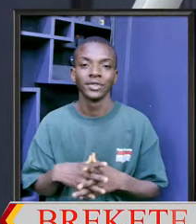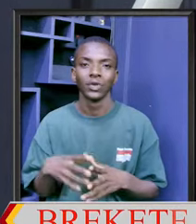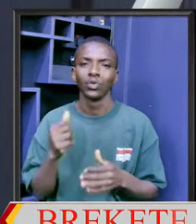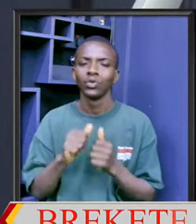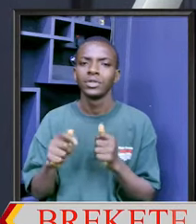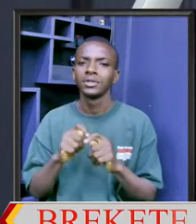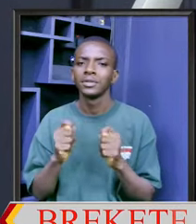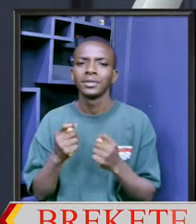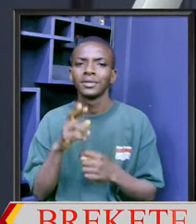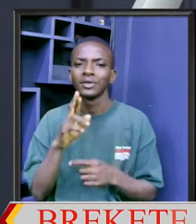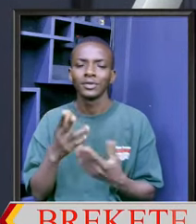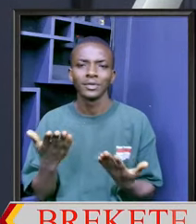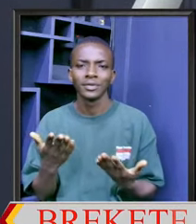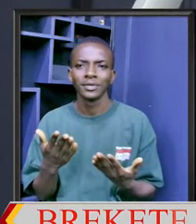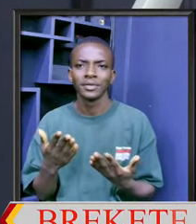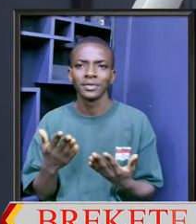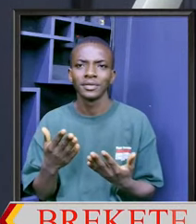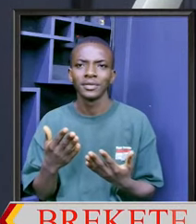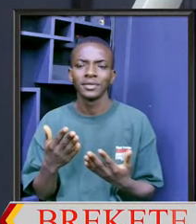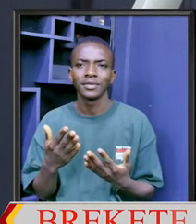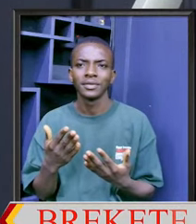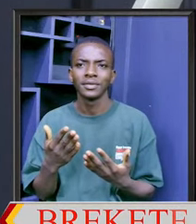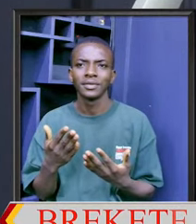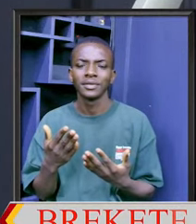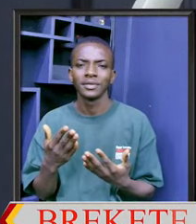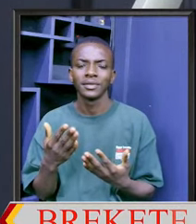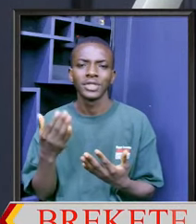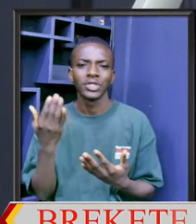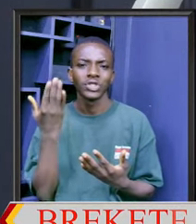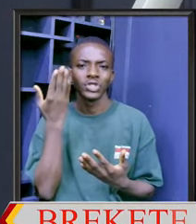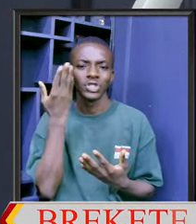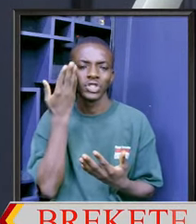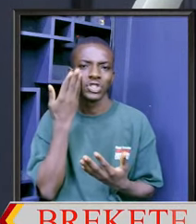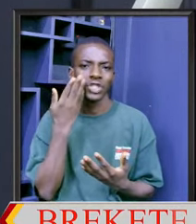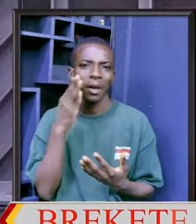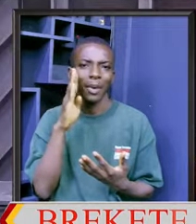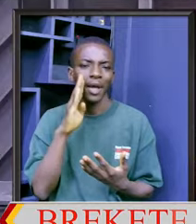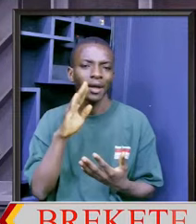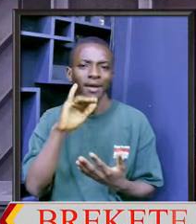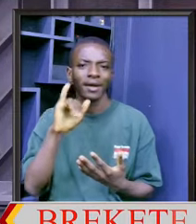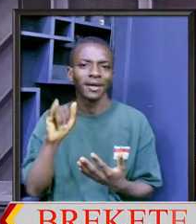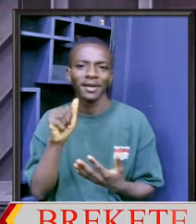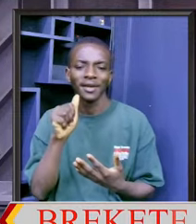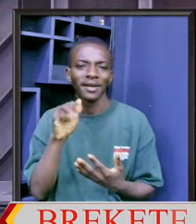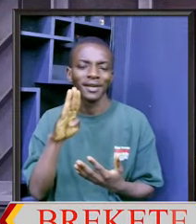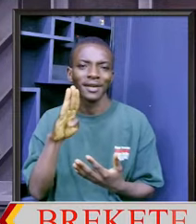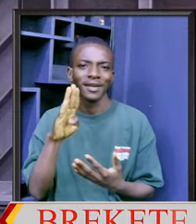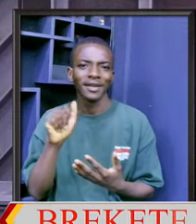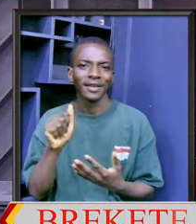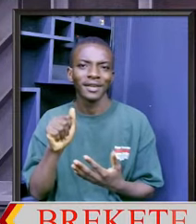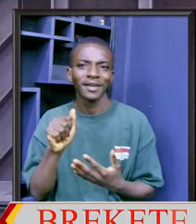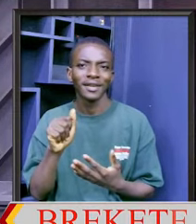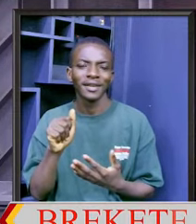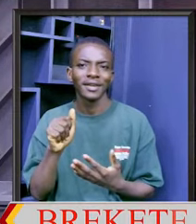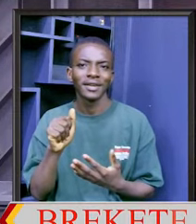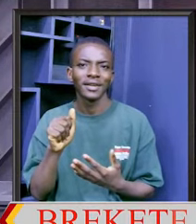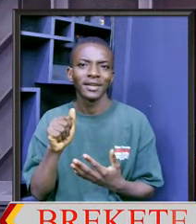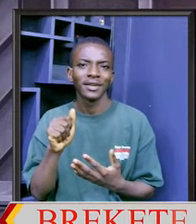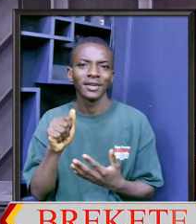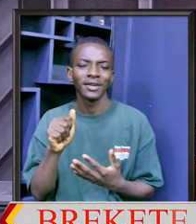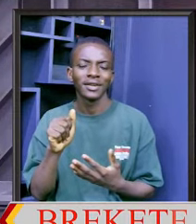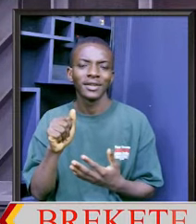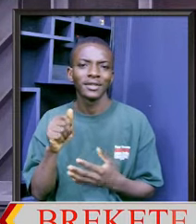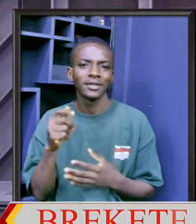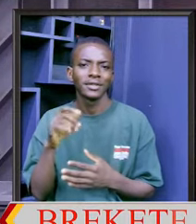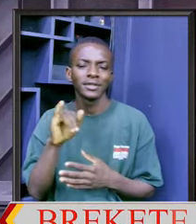which tribe you be, which language you be? I'm Jabba. Jabba. Jabba and Kogo, yes.